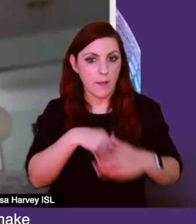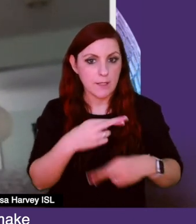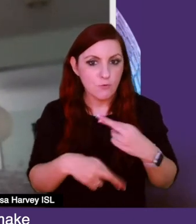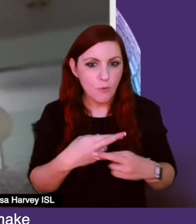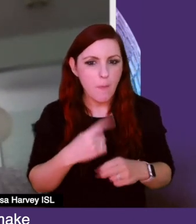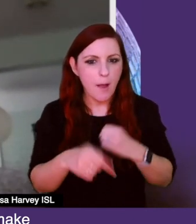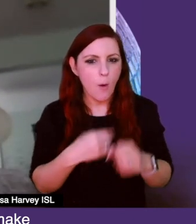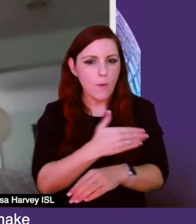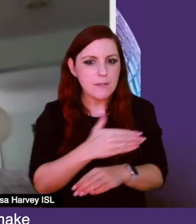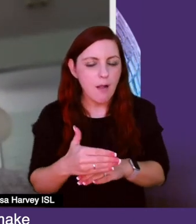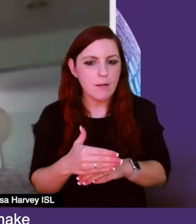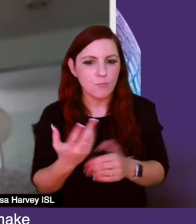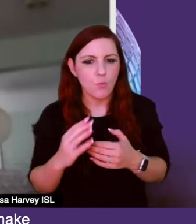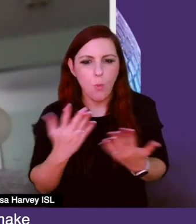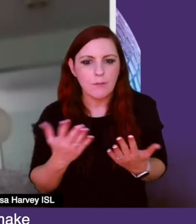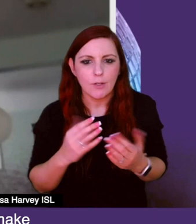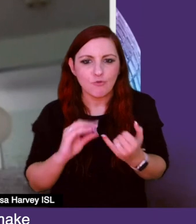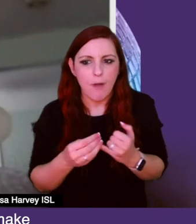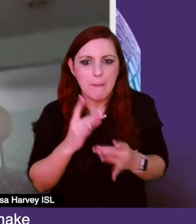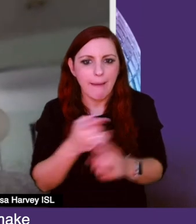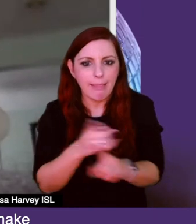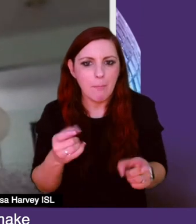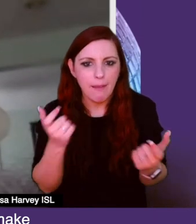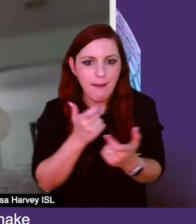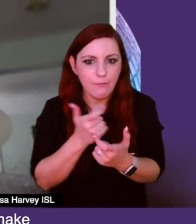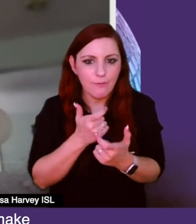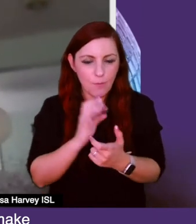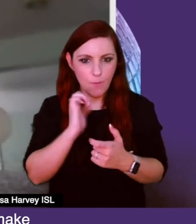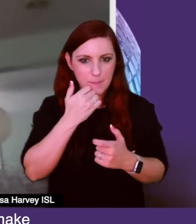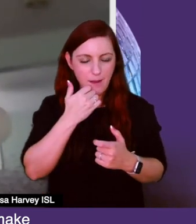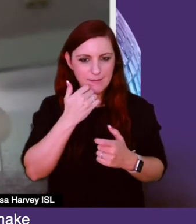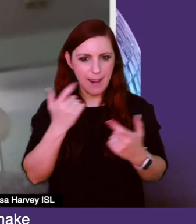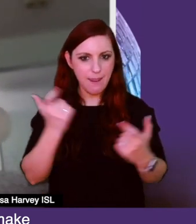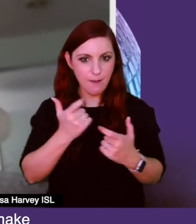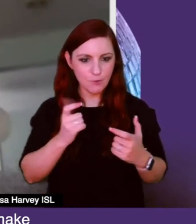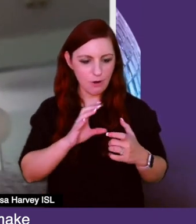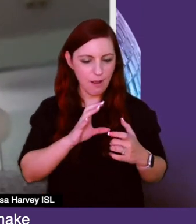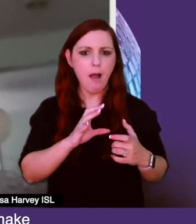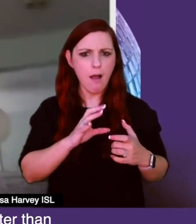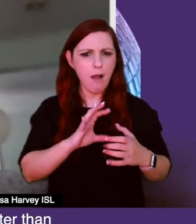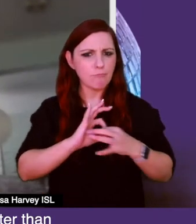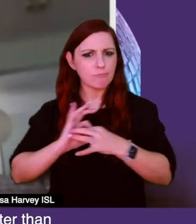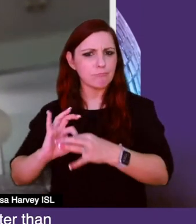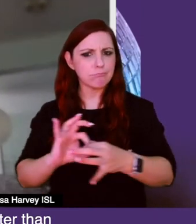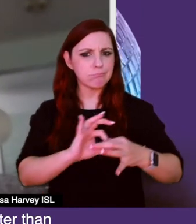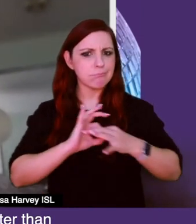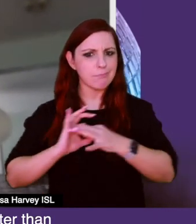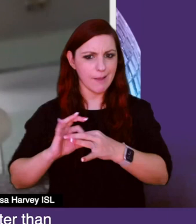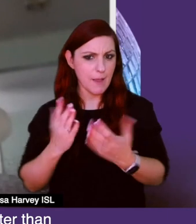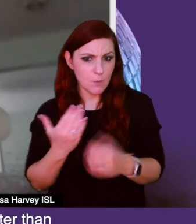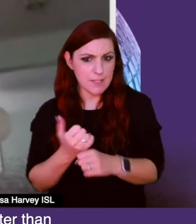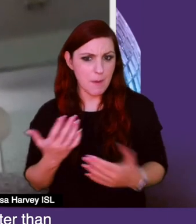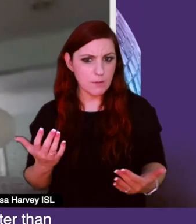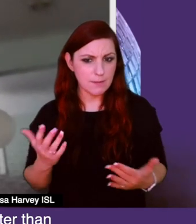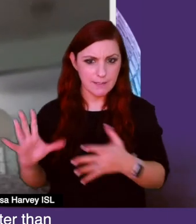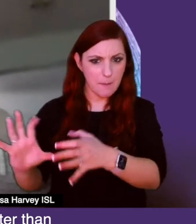always been to try and make everybody laugh, because it binds people together. That's what it's all